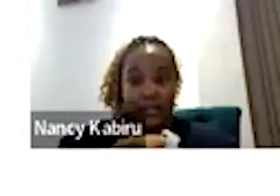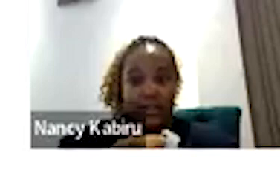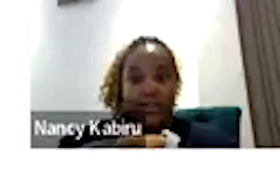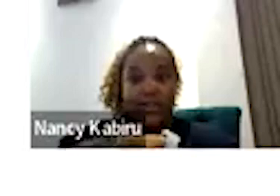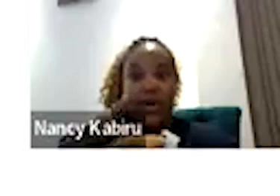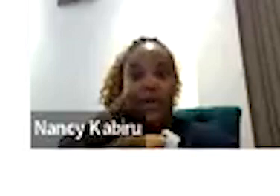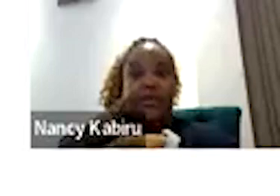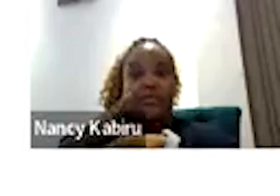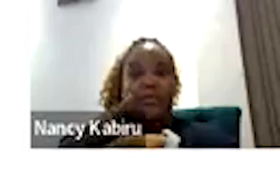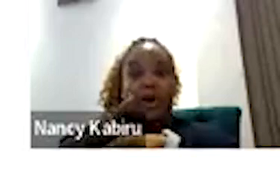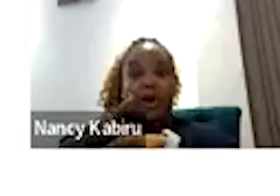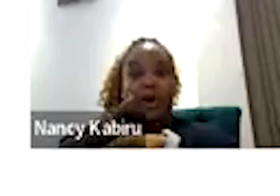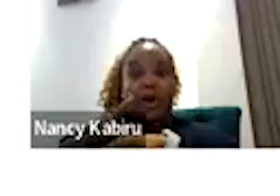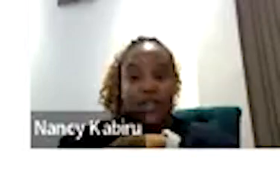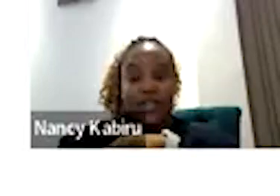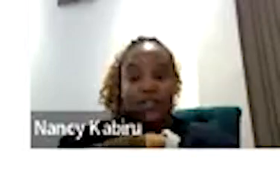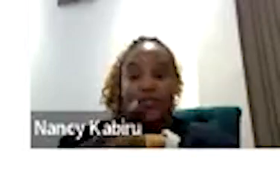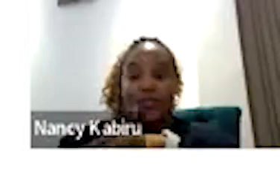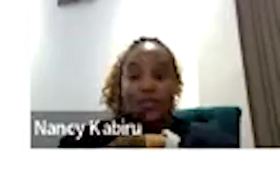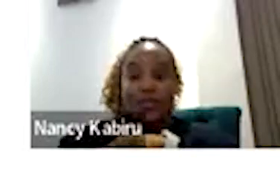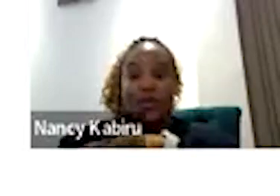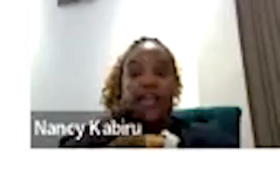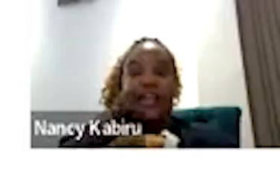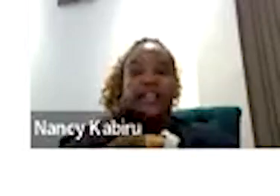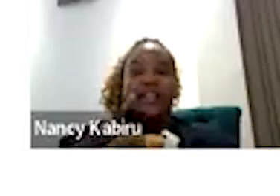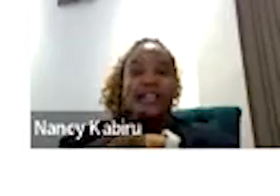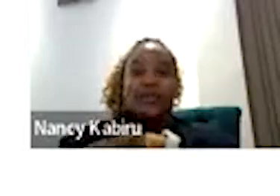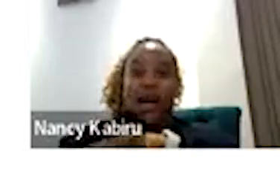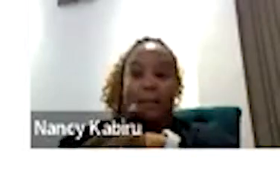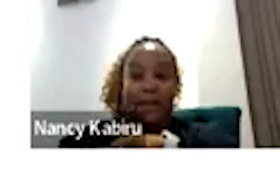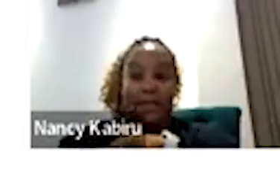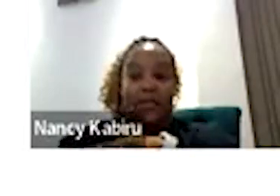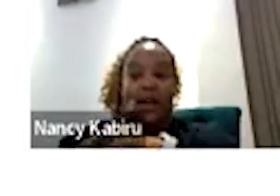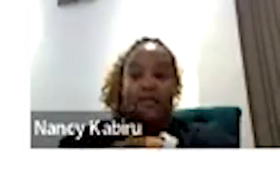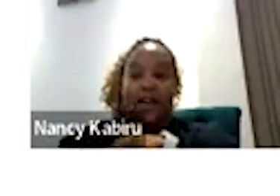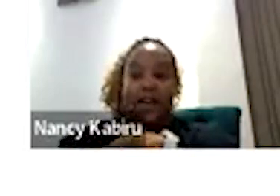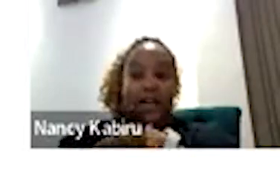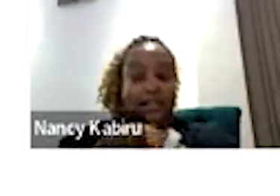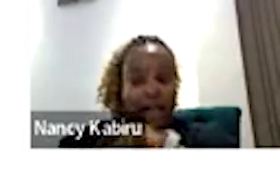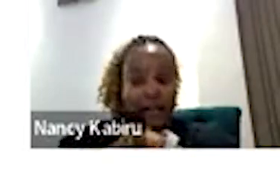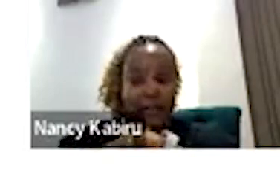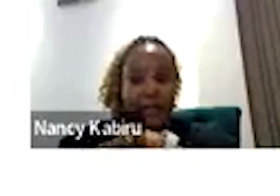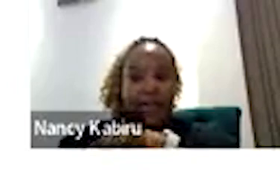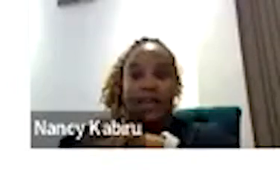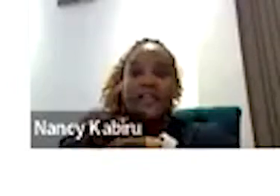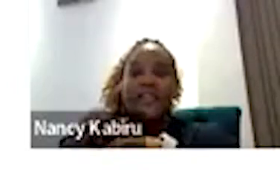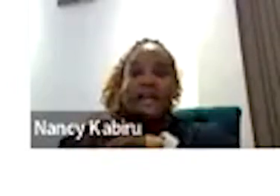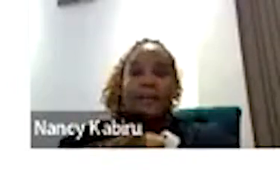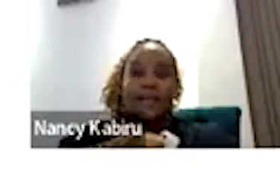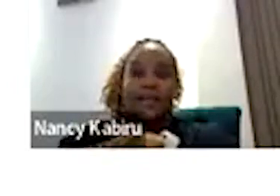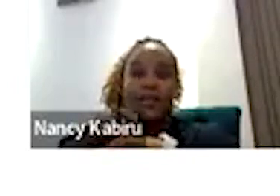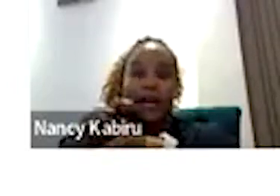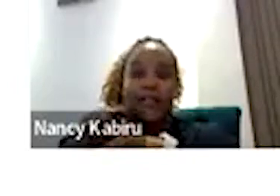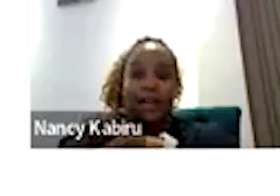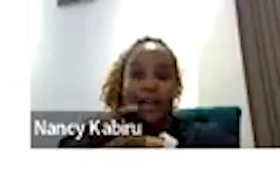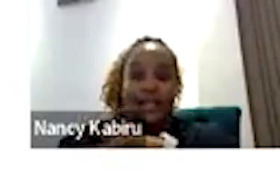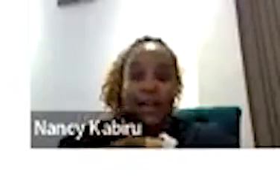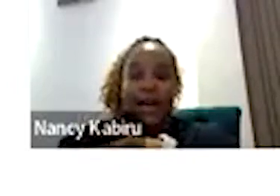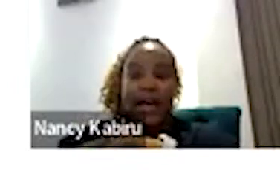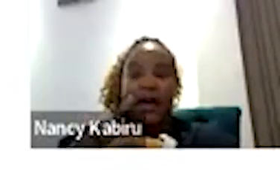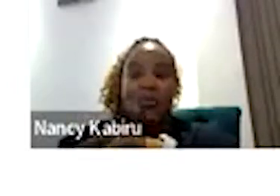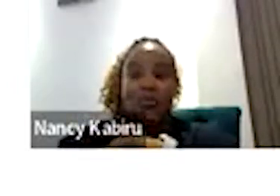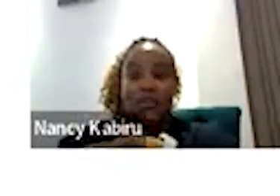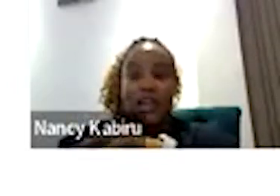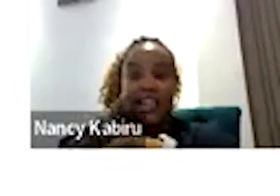hide. So I would be more curious to know whether the tattoo happens to cover a scar. If it is happening to cover